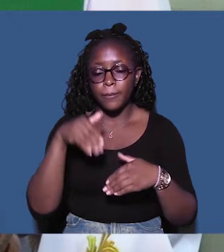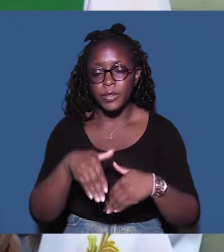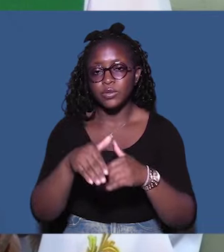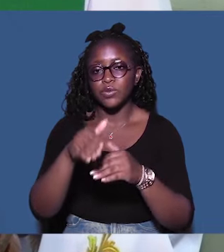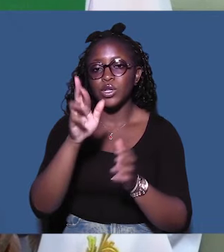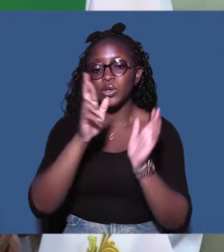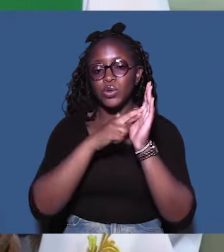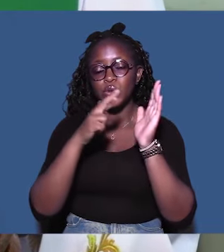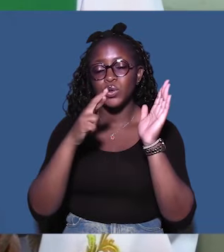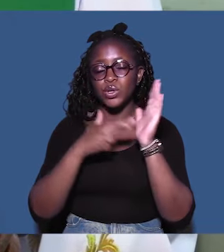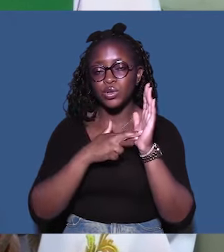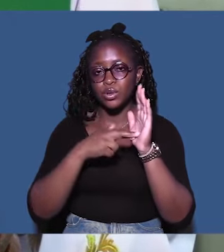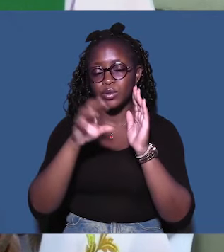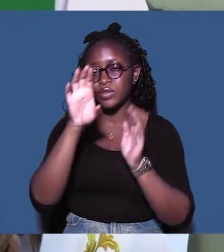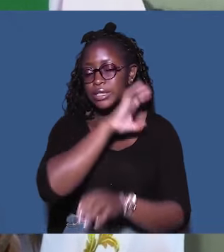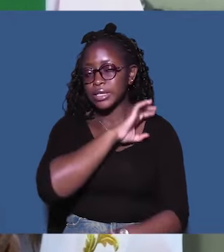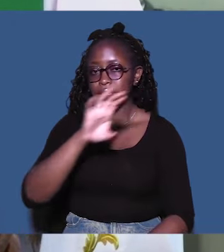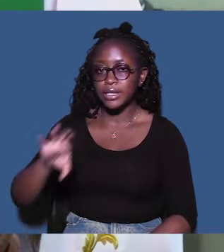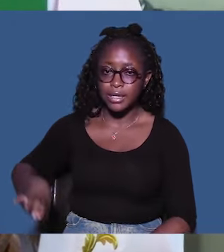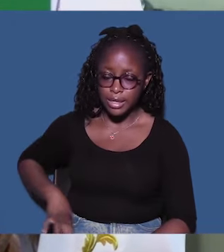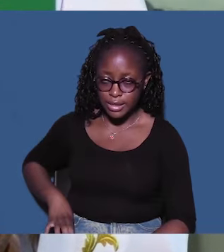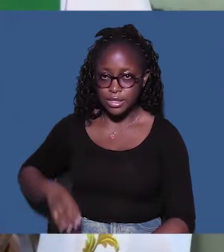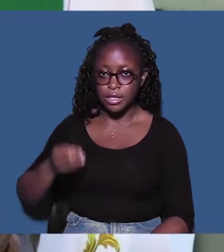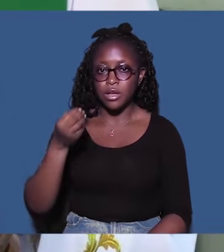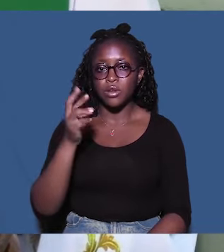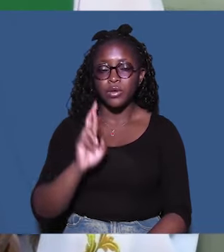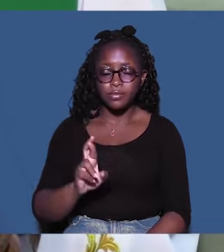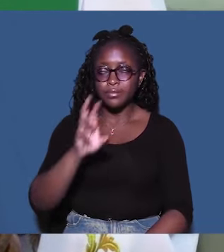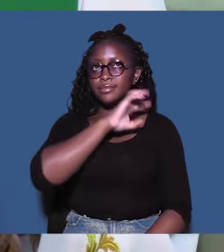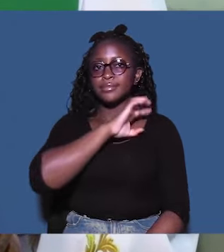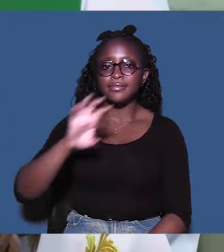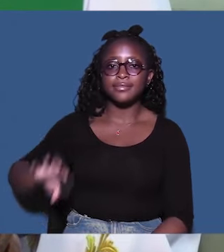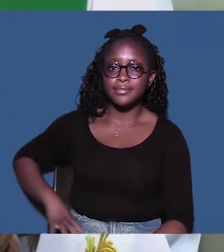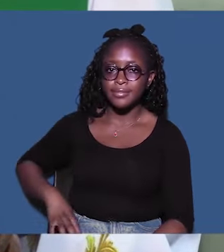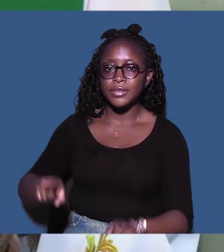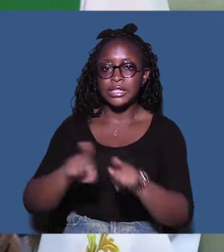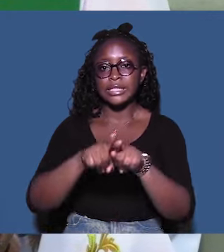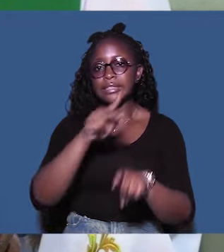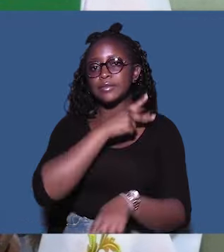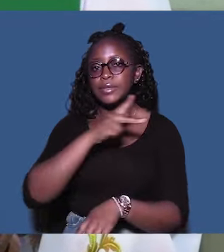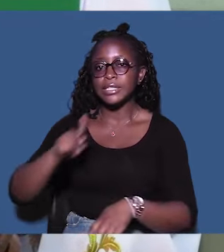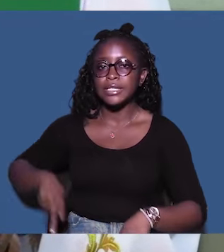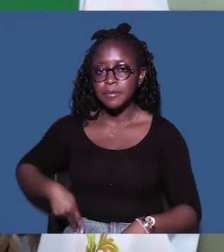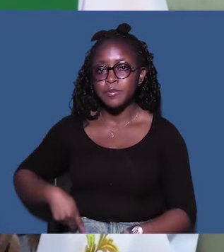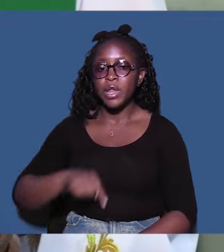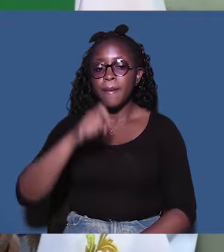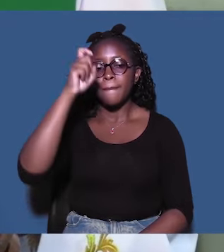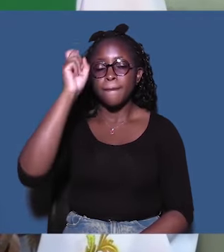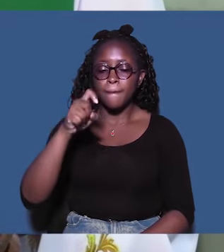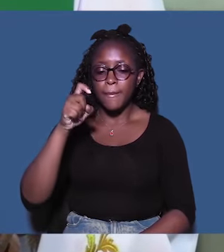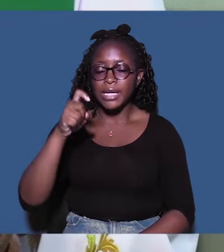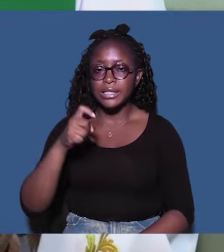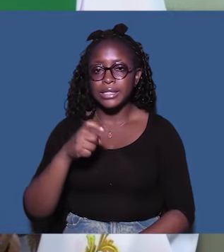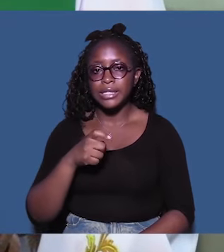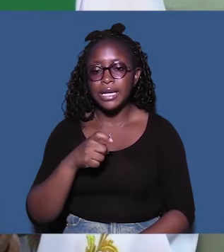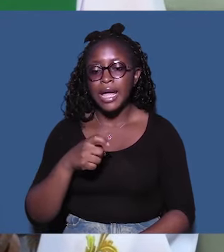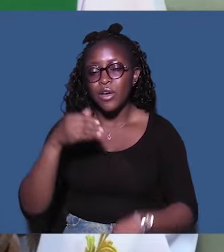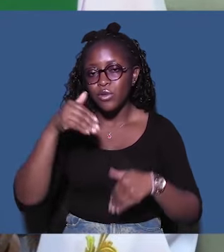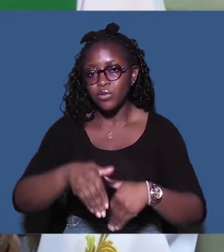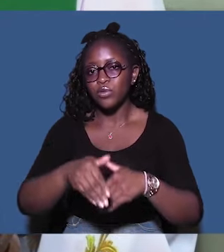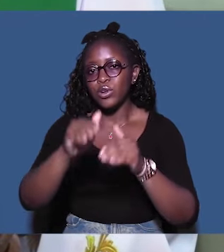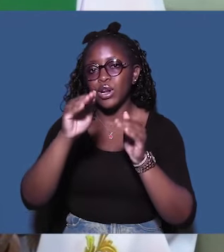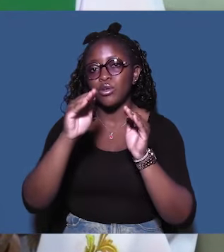to Christ as king, meaning then you must submit under his authority, then it means then what